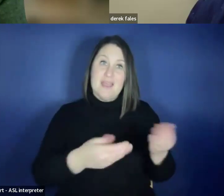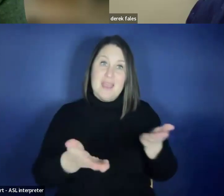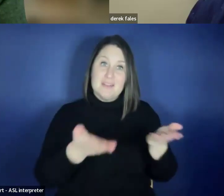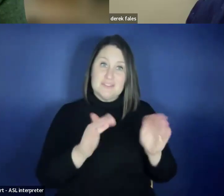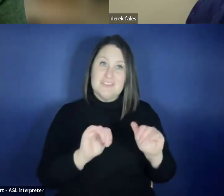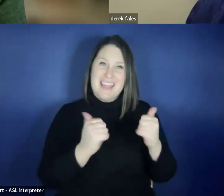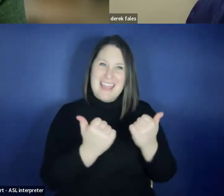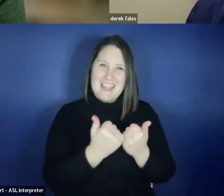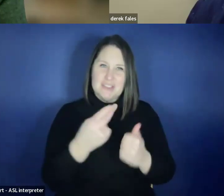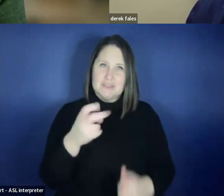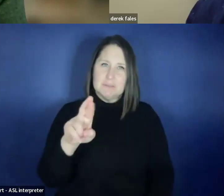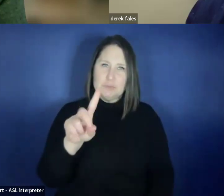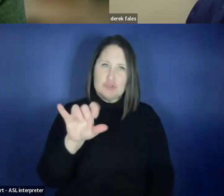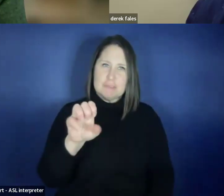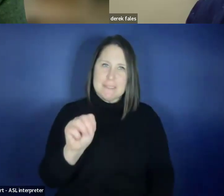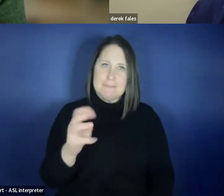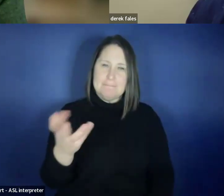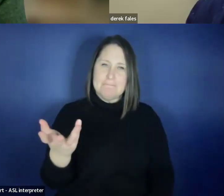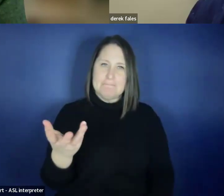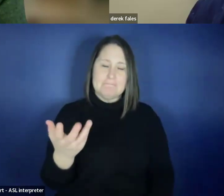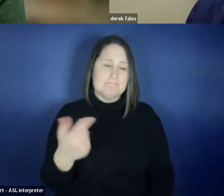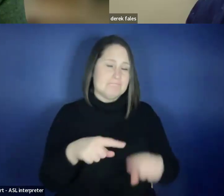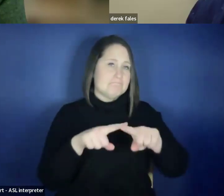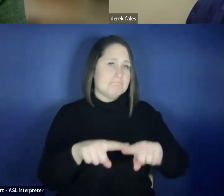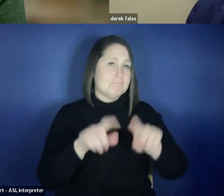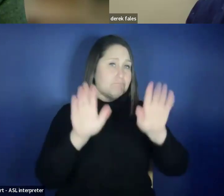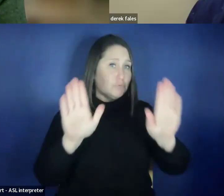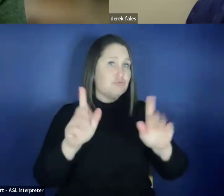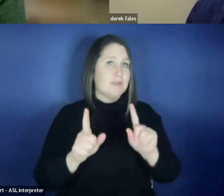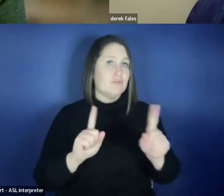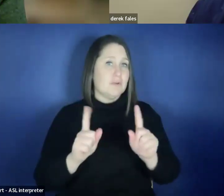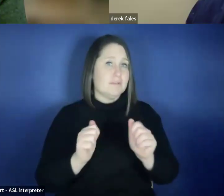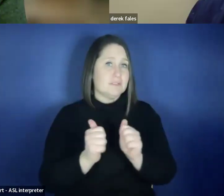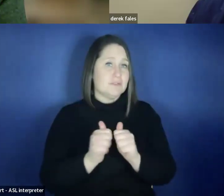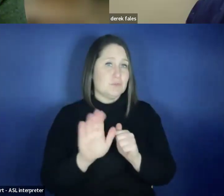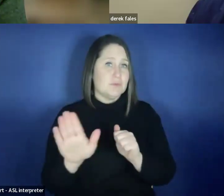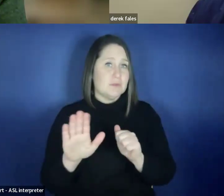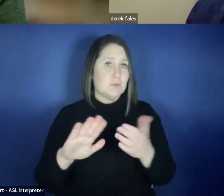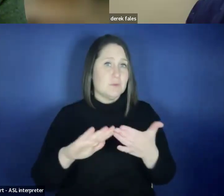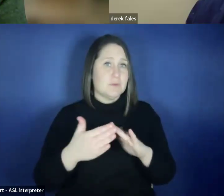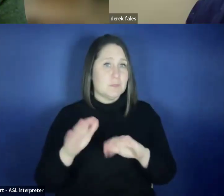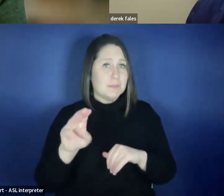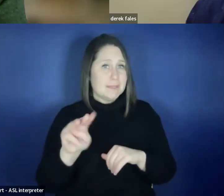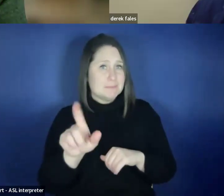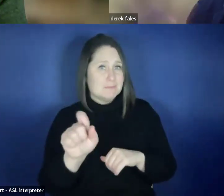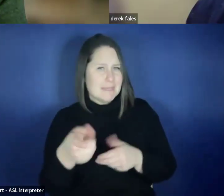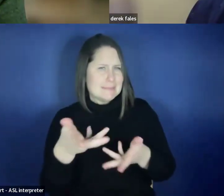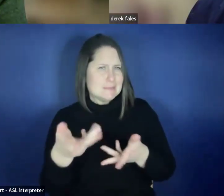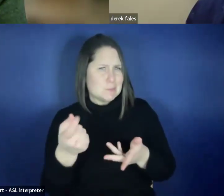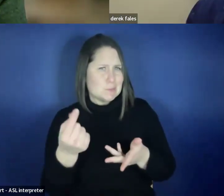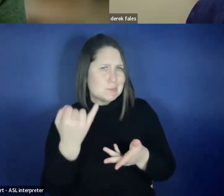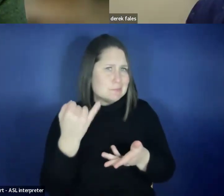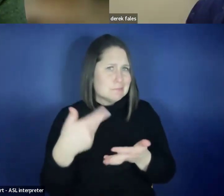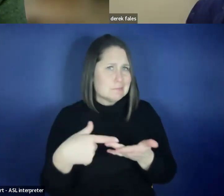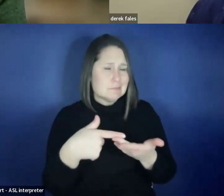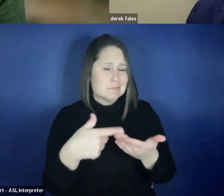agency per diem. And so it really depends. It's a great conversation to have with your community case manager as you're thinking about sort of